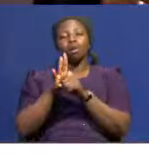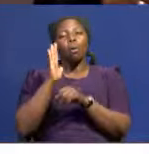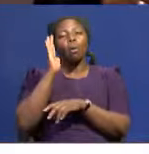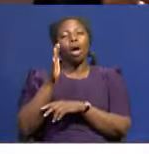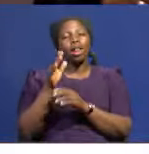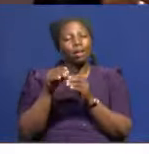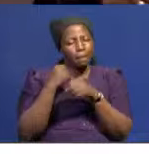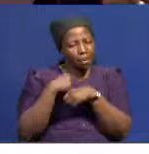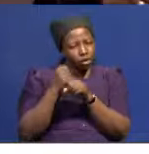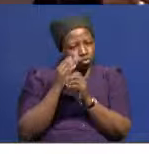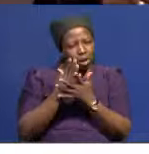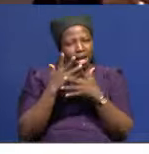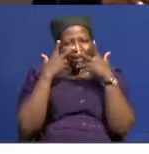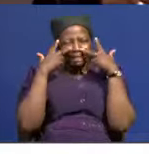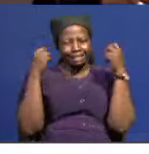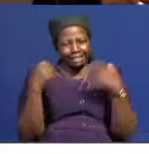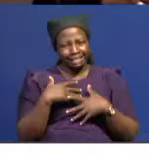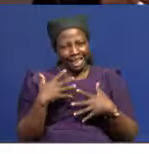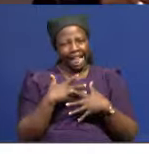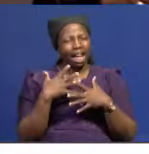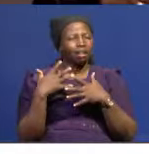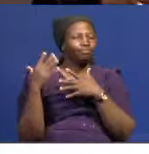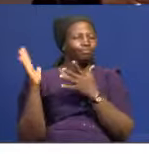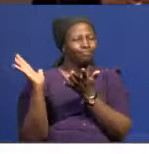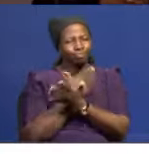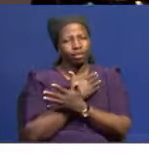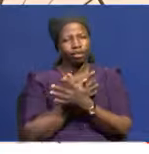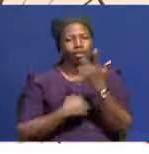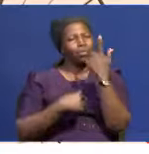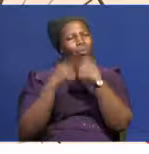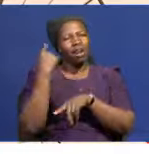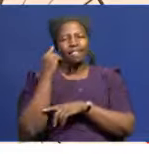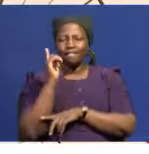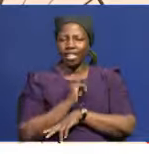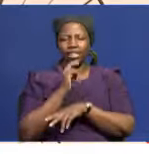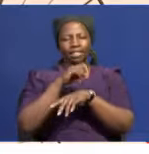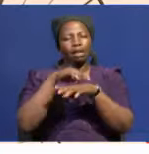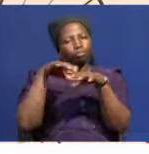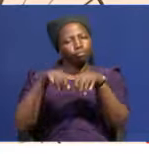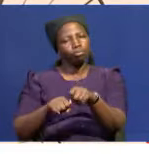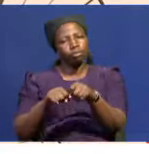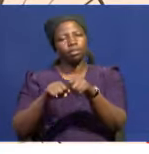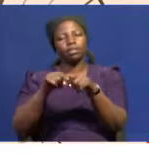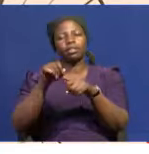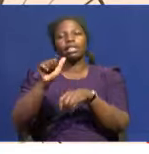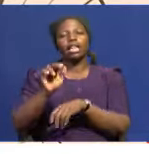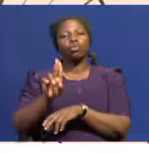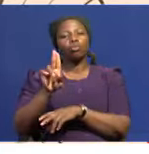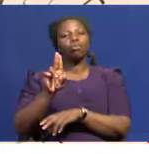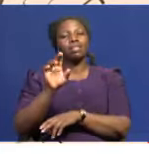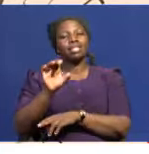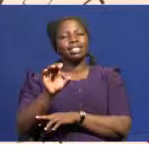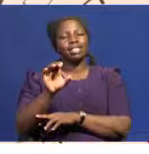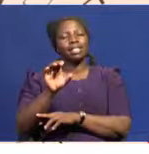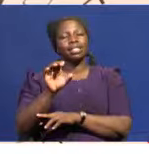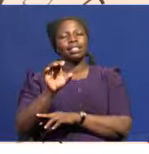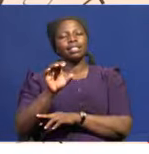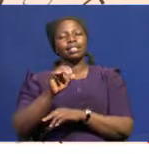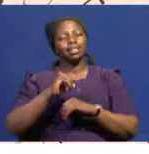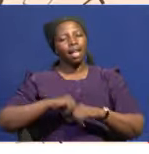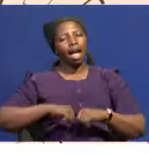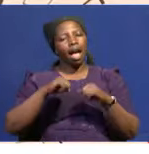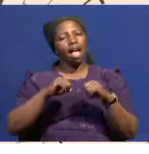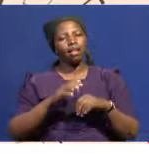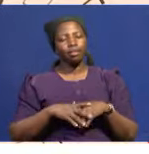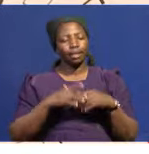he clinch the Africa Union Commission chairperson position. As I seek to become the chair of the